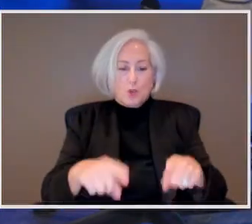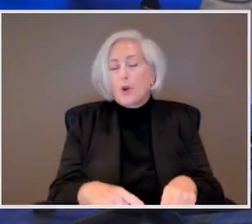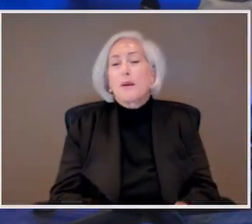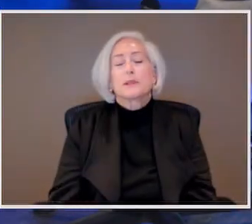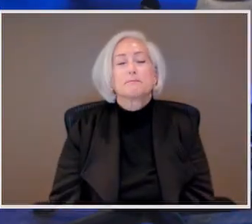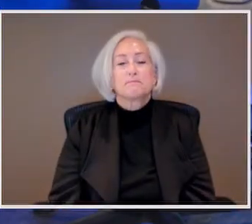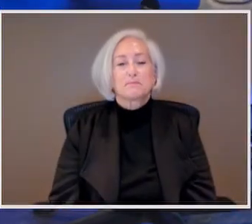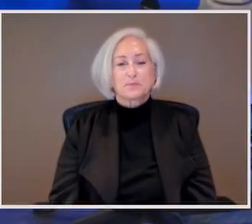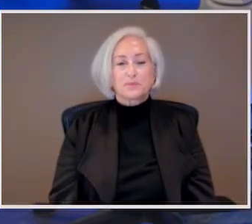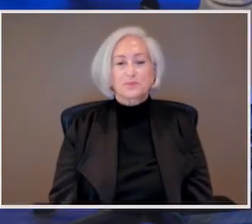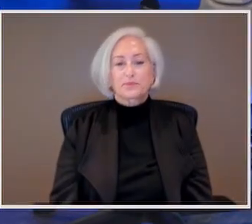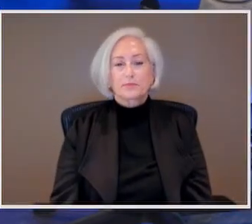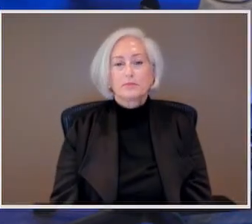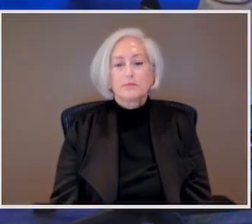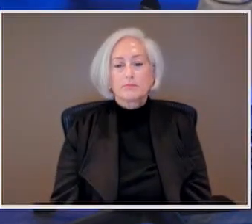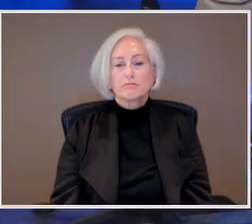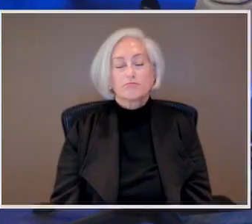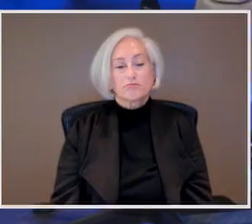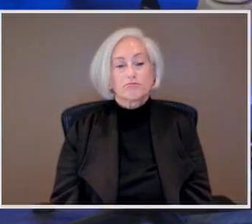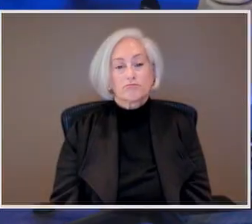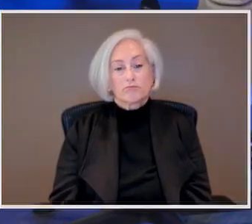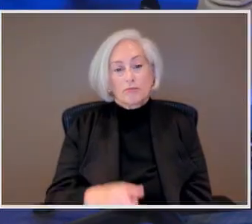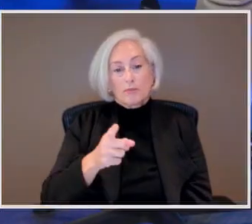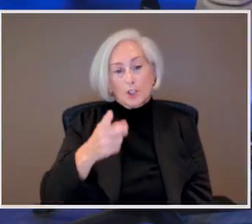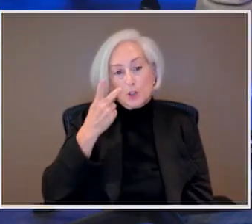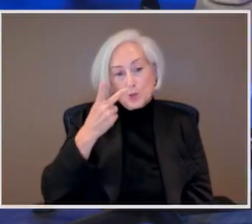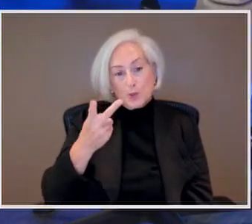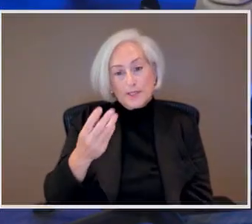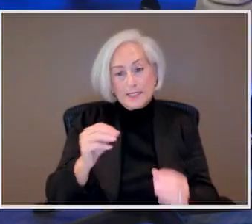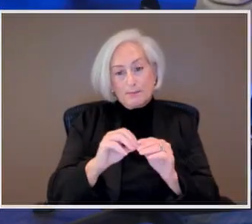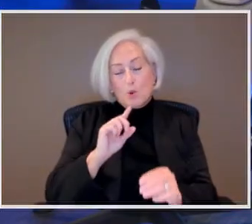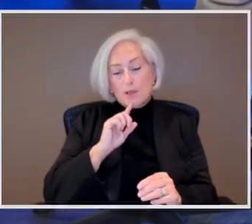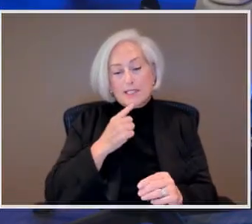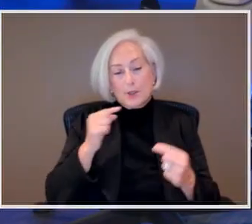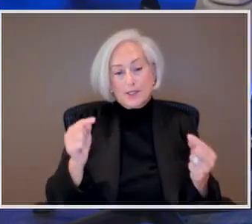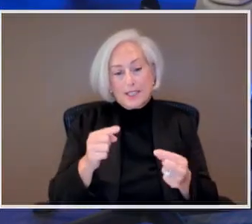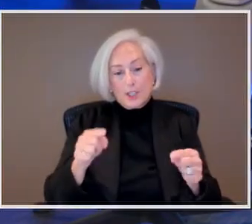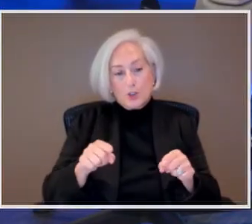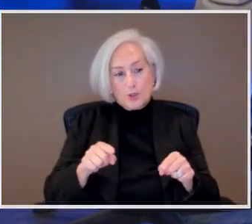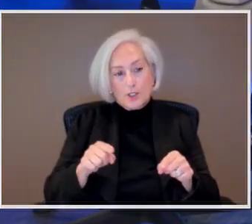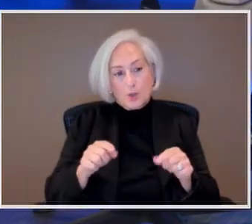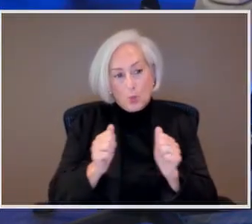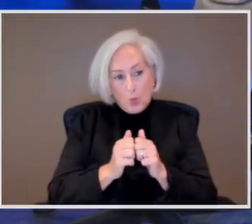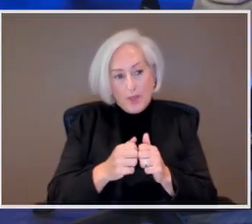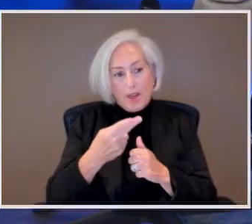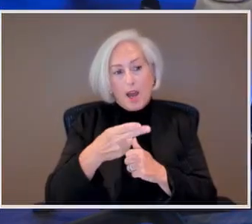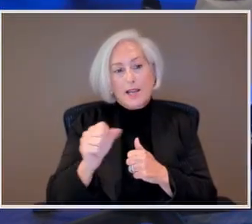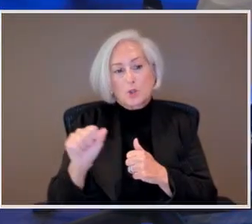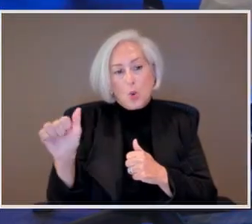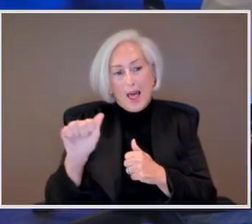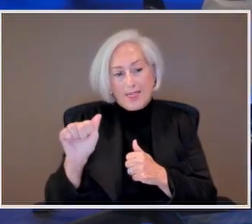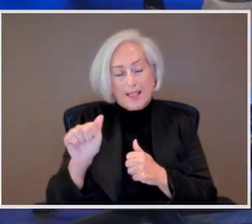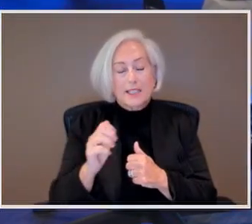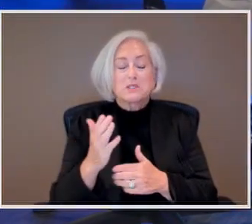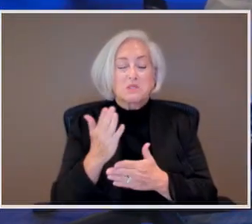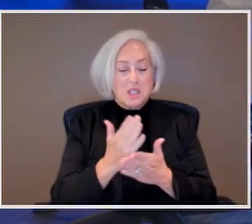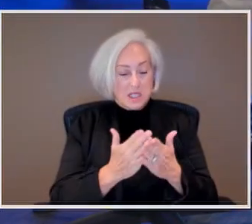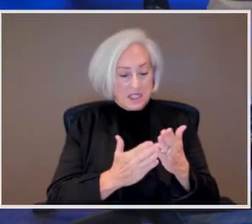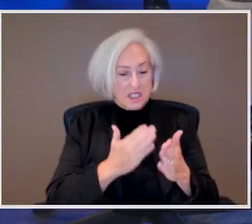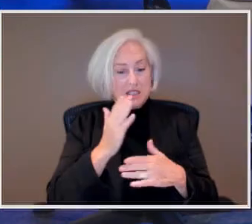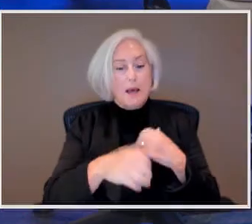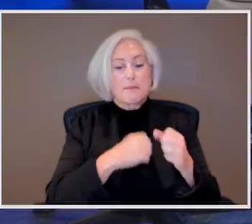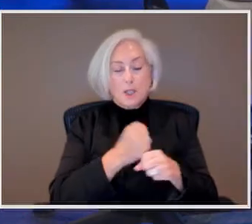wants to know, are you seeing more serious injuries like this in high school athletes these days? Some years you see these,